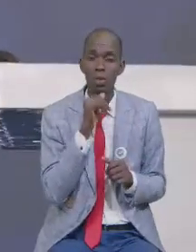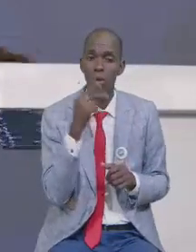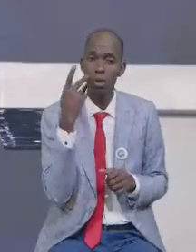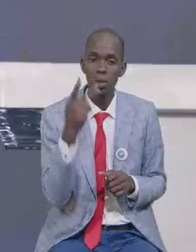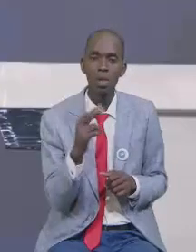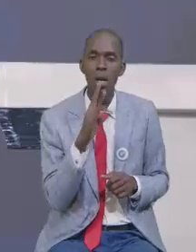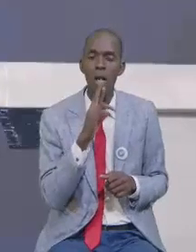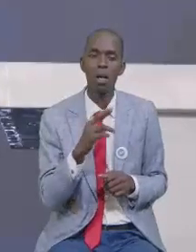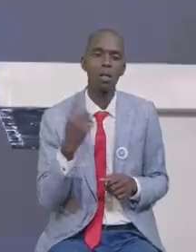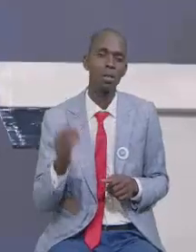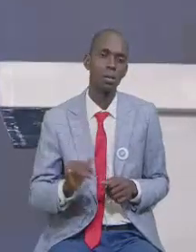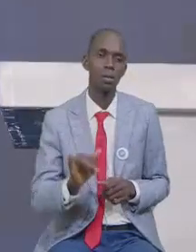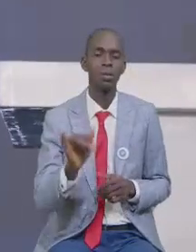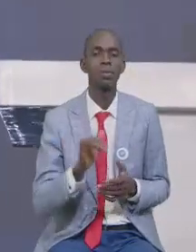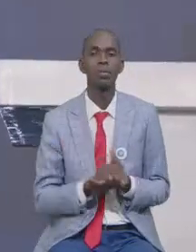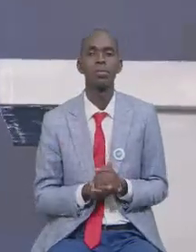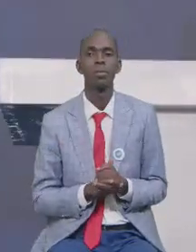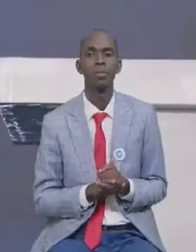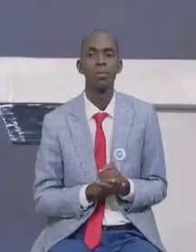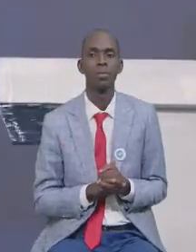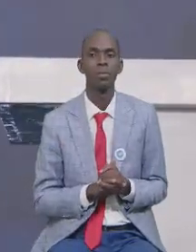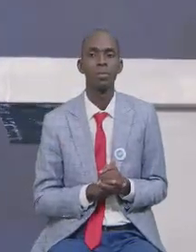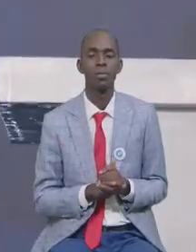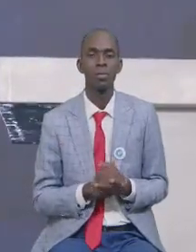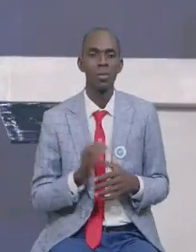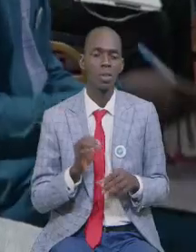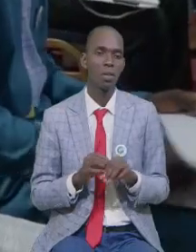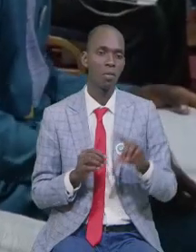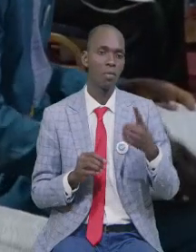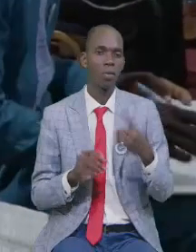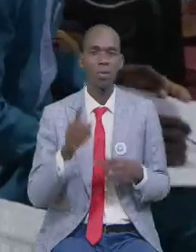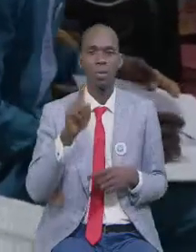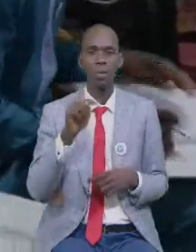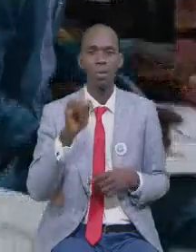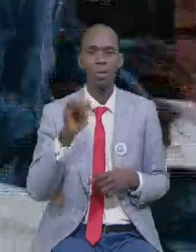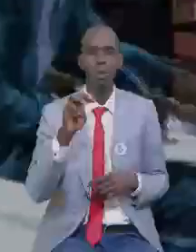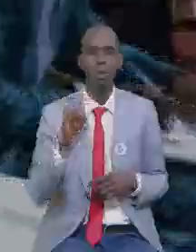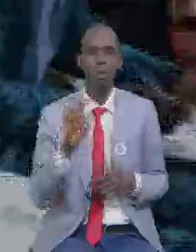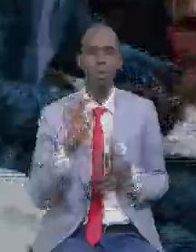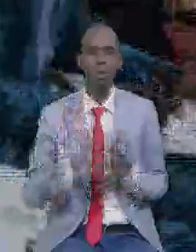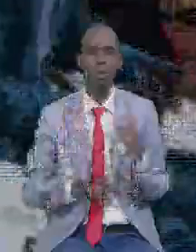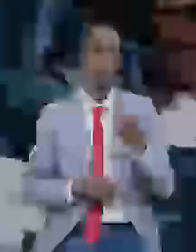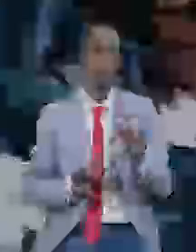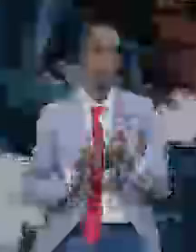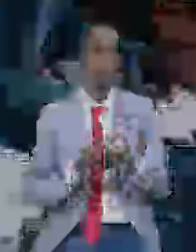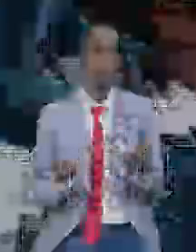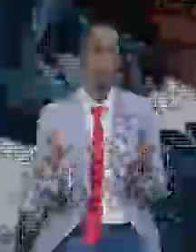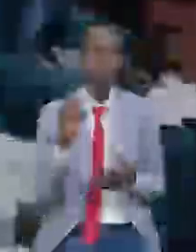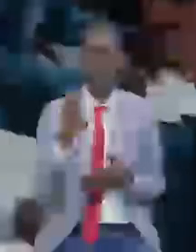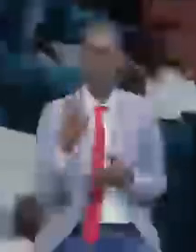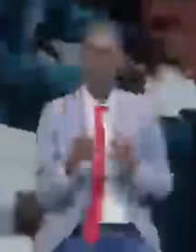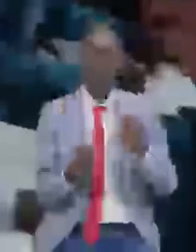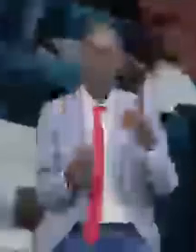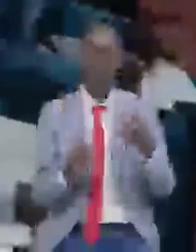are eternal. And we come to 1 Timothy chapter 1, reading from verse 12. 1